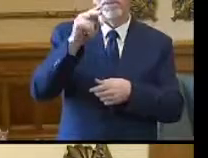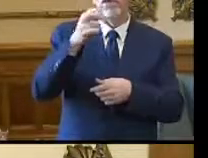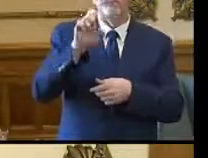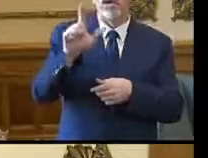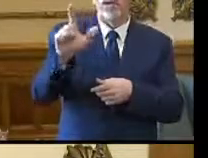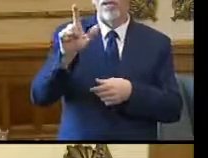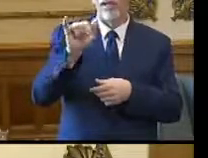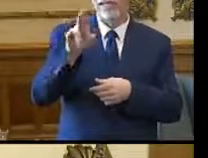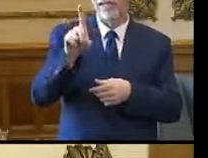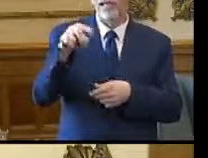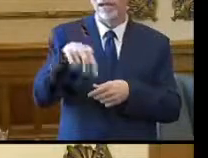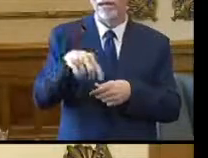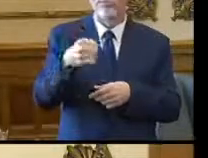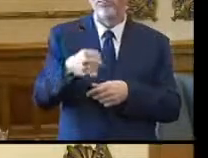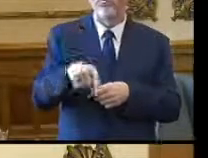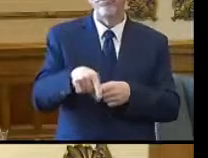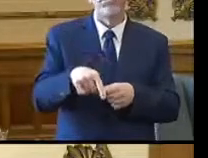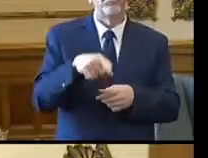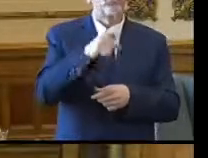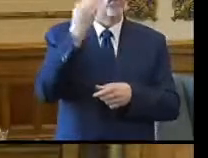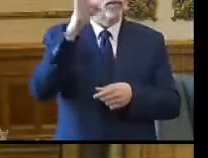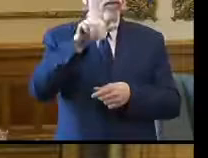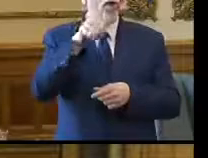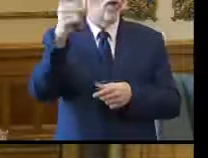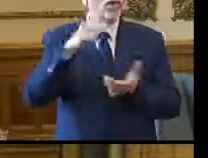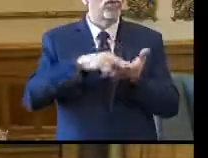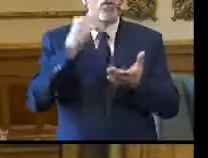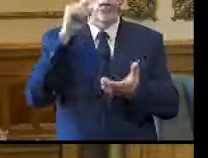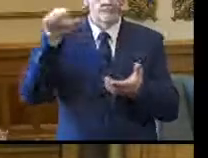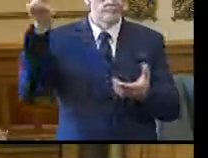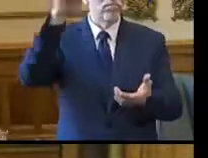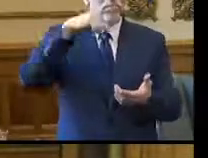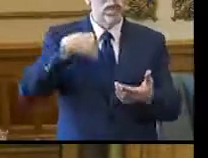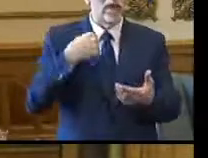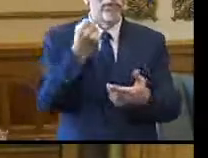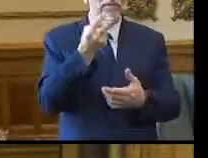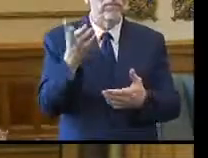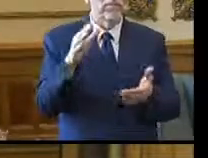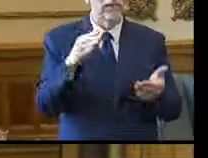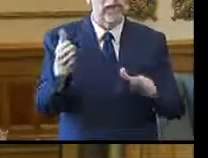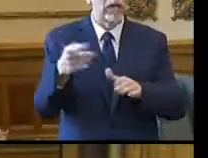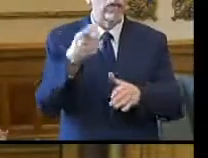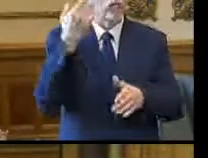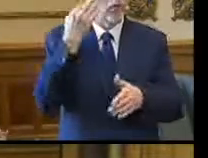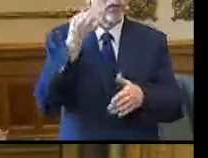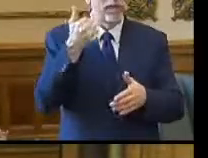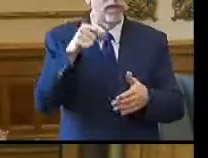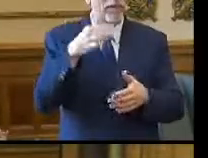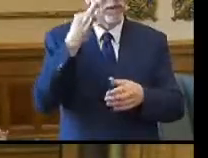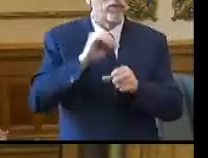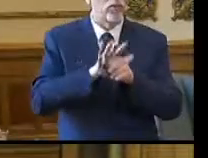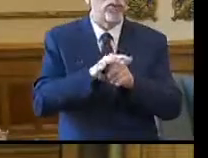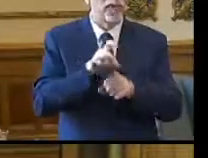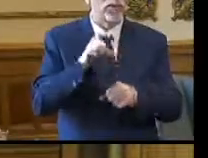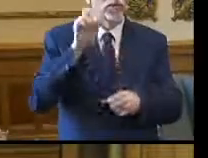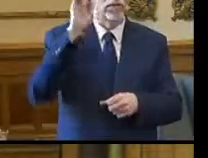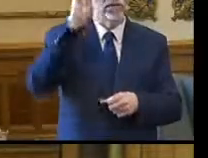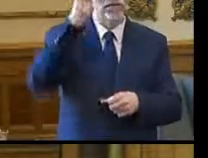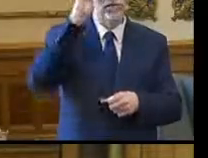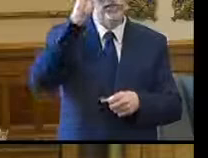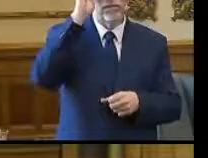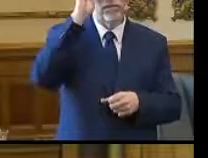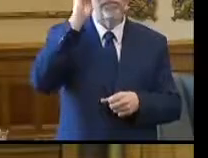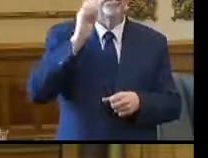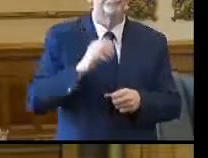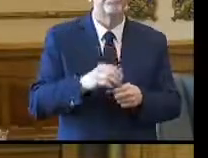Indiana. Are you aware of any other nursing homes that have had multiple deaths from the coronavirus? I